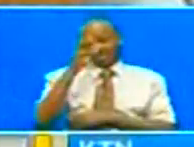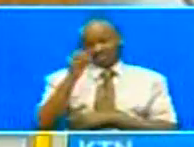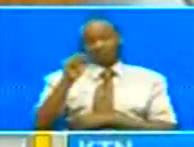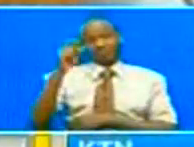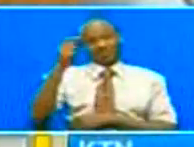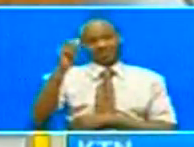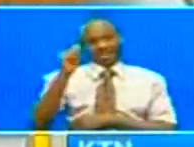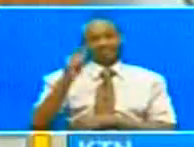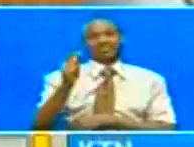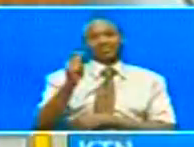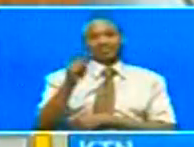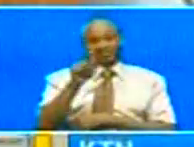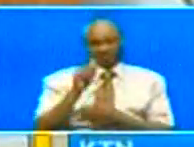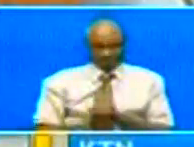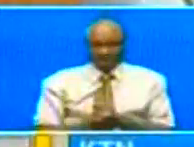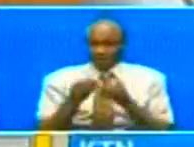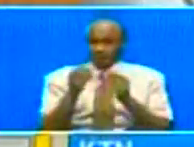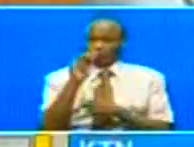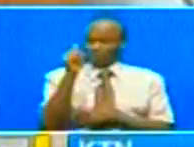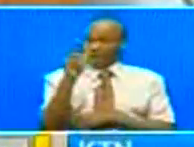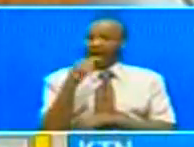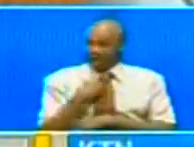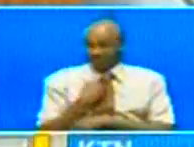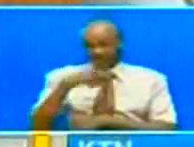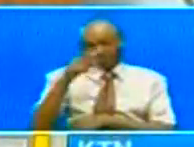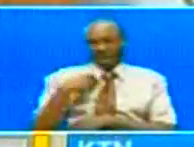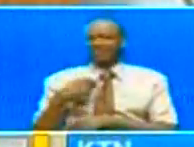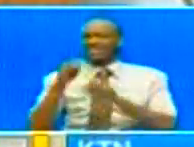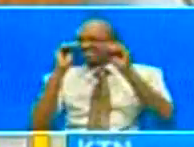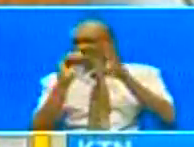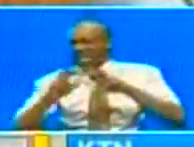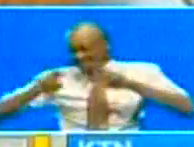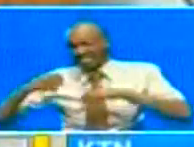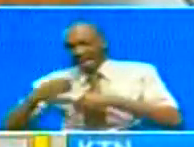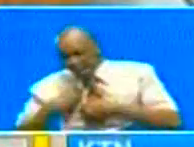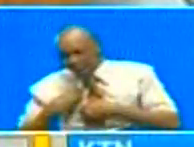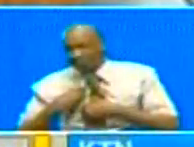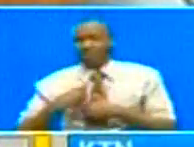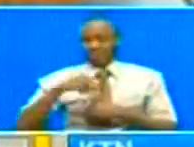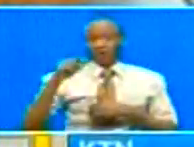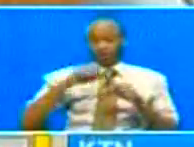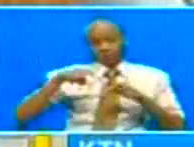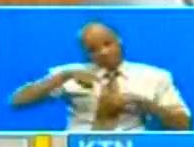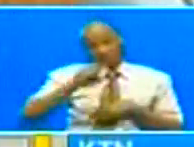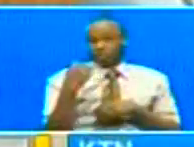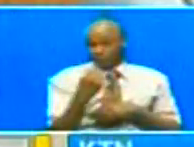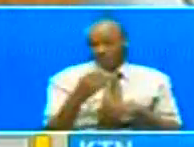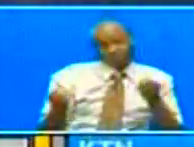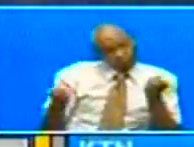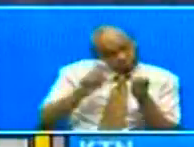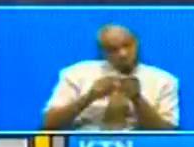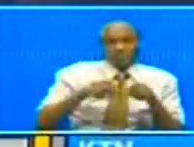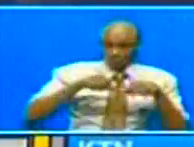best cartoon in the world and have blended research the teachers do, which are the best teachers who do research on how the children respond in